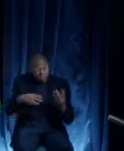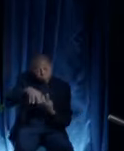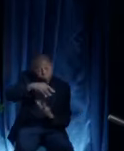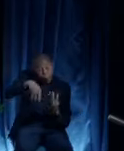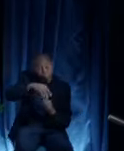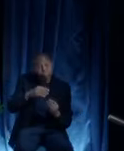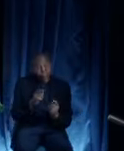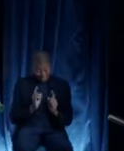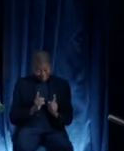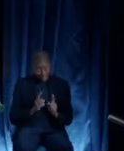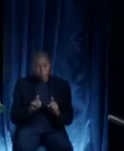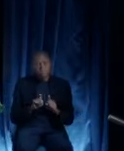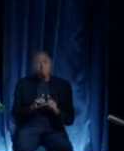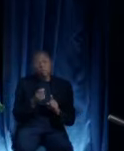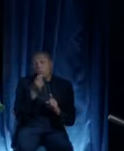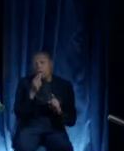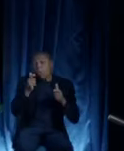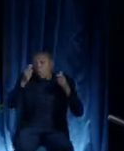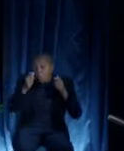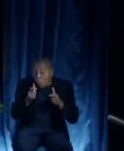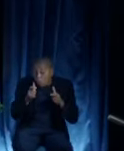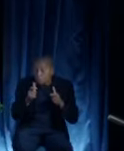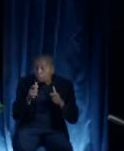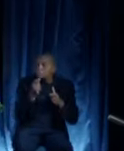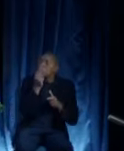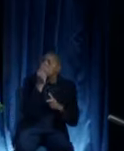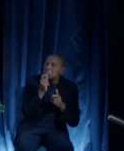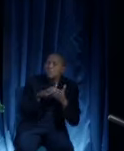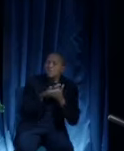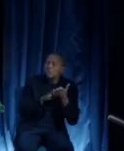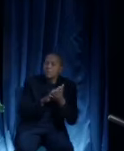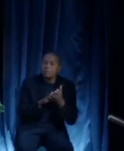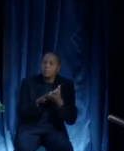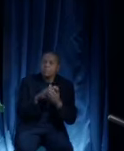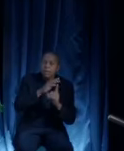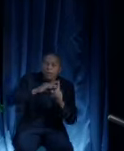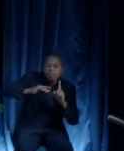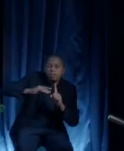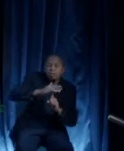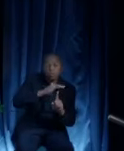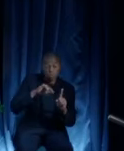So it's both a place and a social environment.